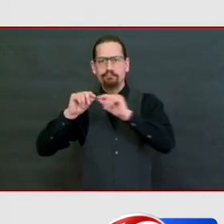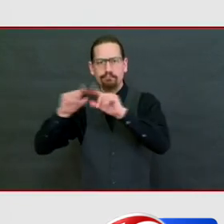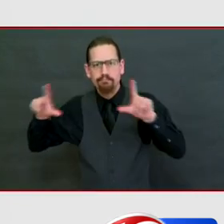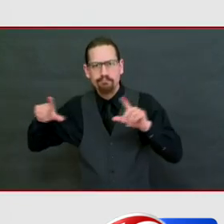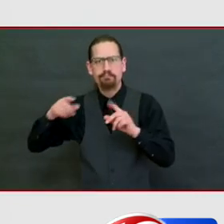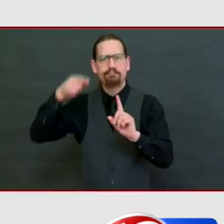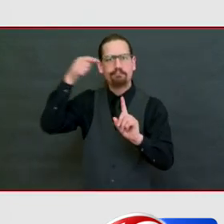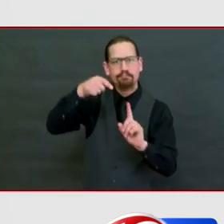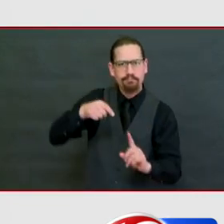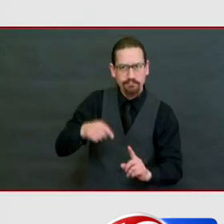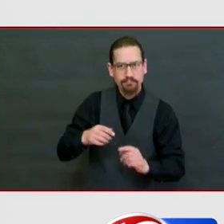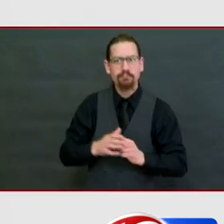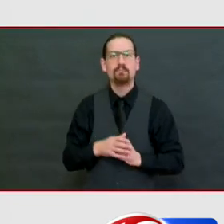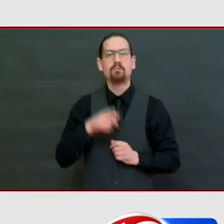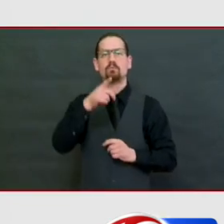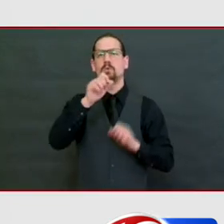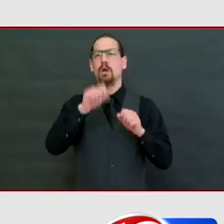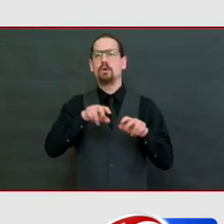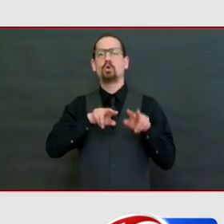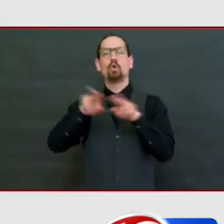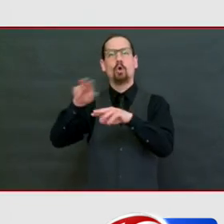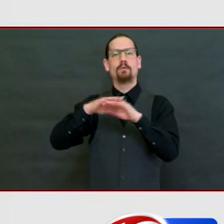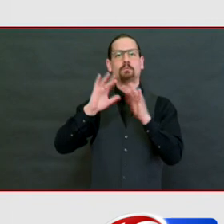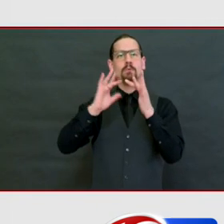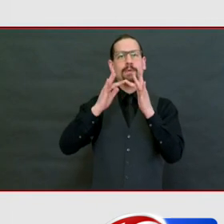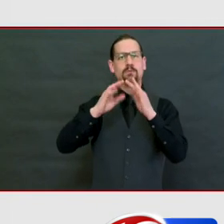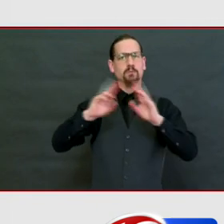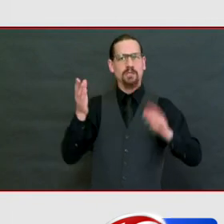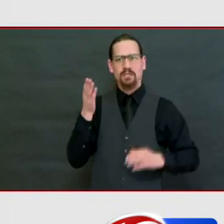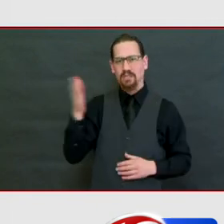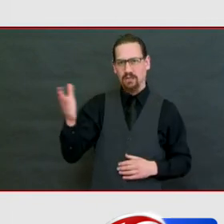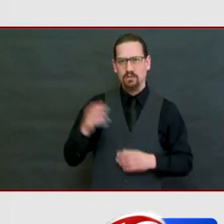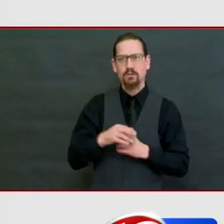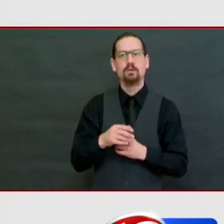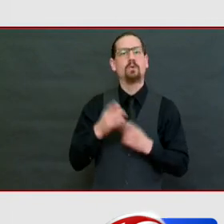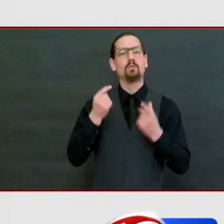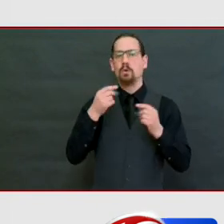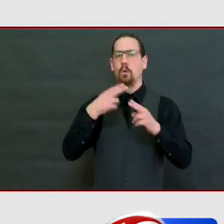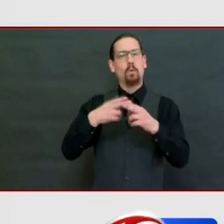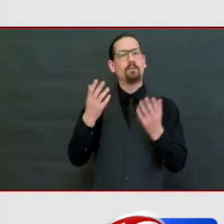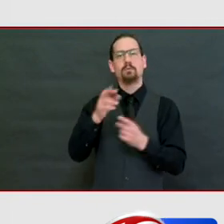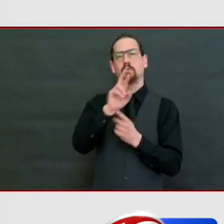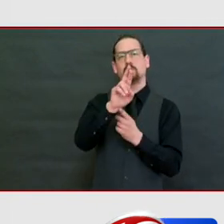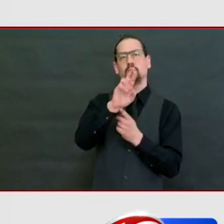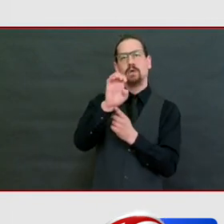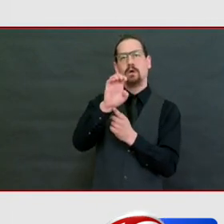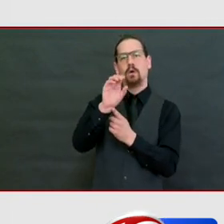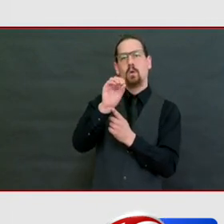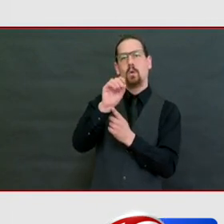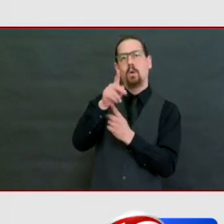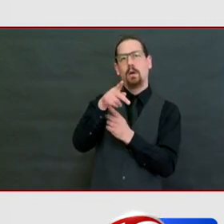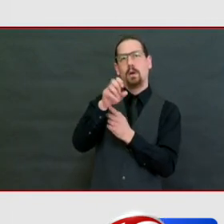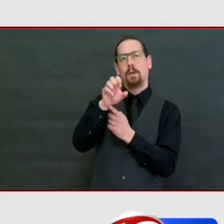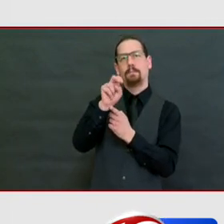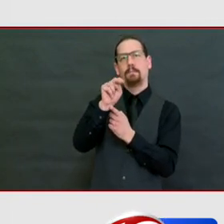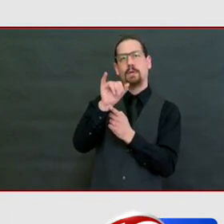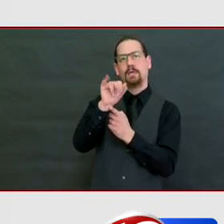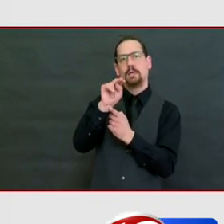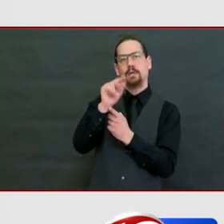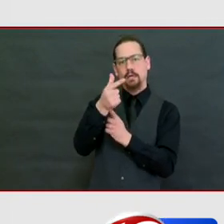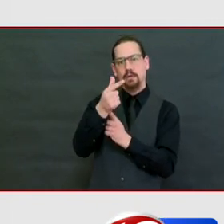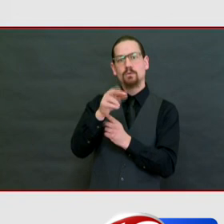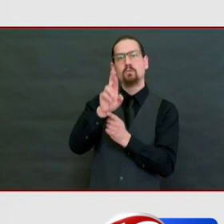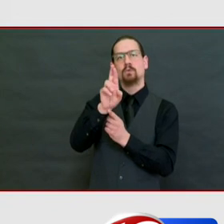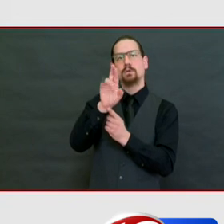reopeningri.com. That's where this presentation will live. And as we update it with more information, more regulations, industry by